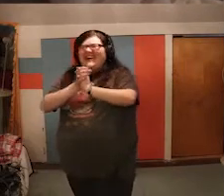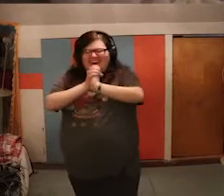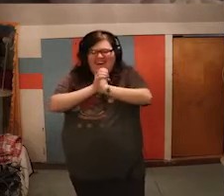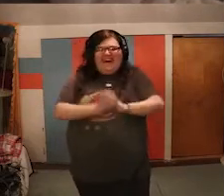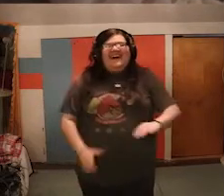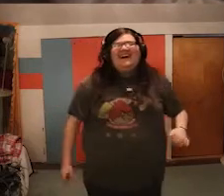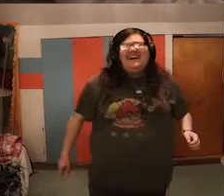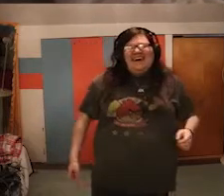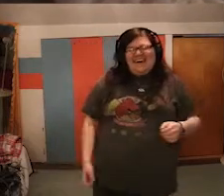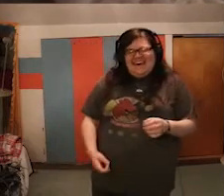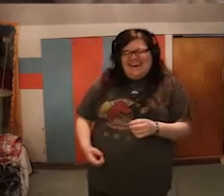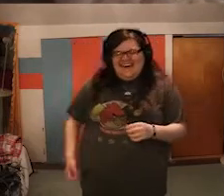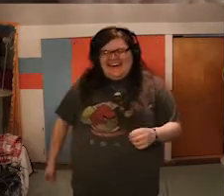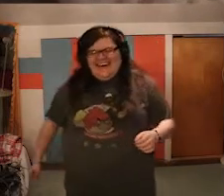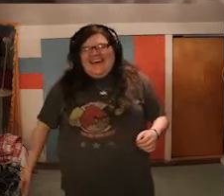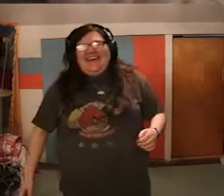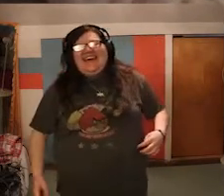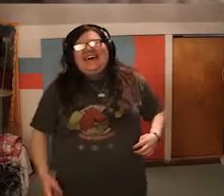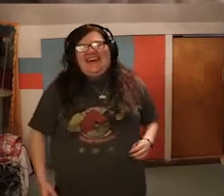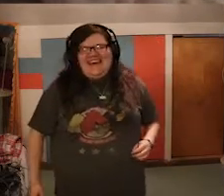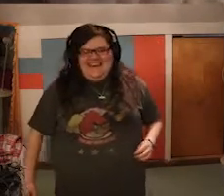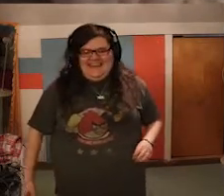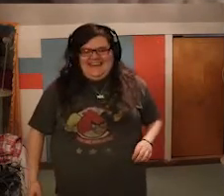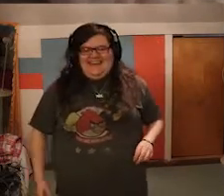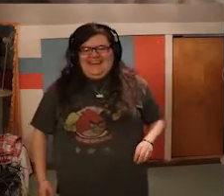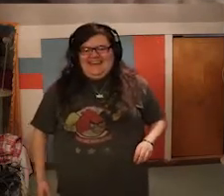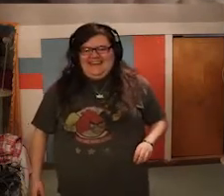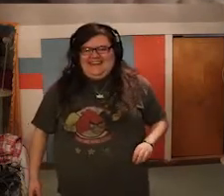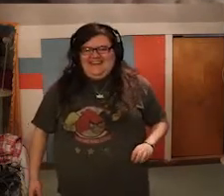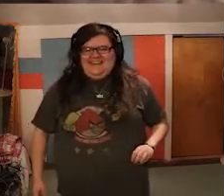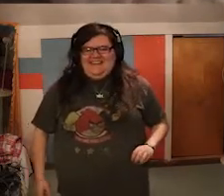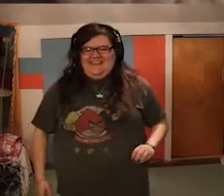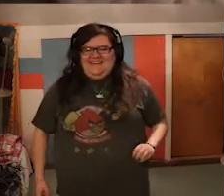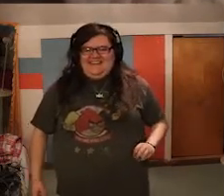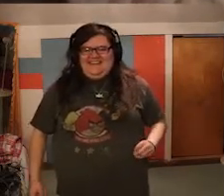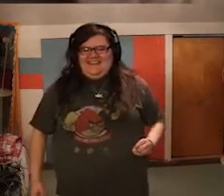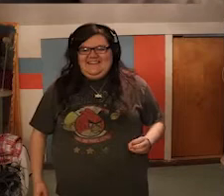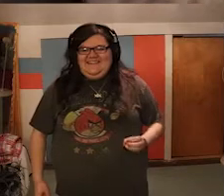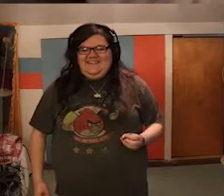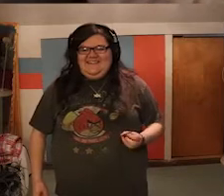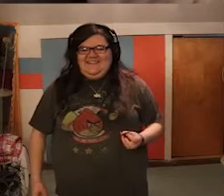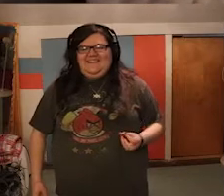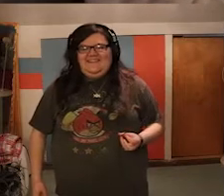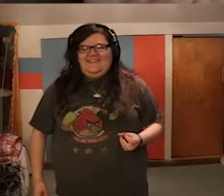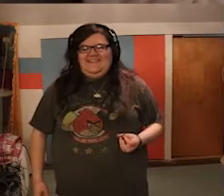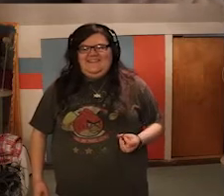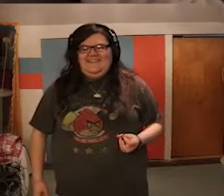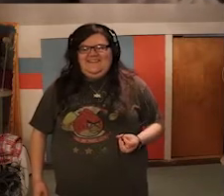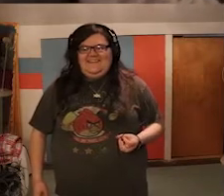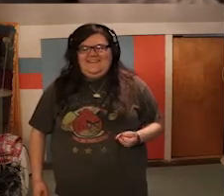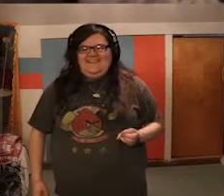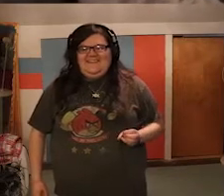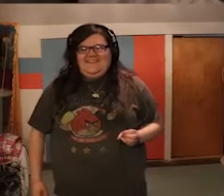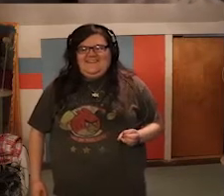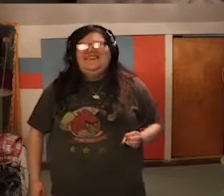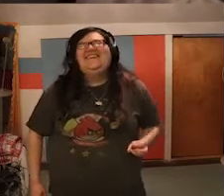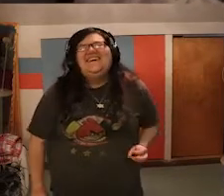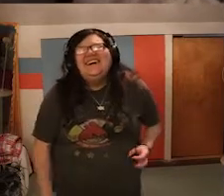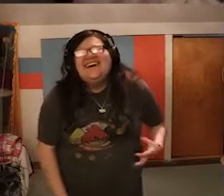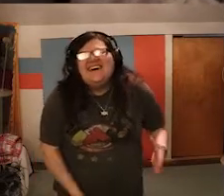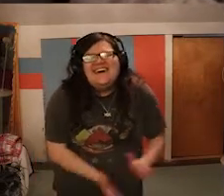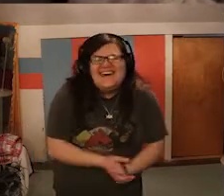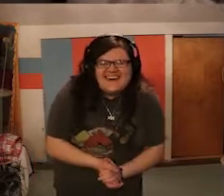thought it was relevant. That was one of them. Yeah, sorry, I felt a flow. That beat's sick, innit? Yeah, that's really good. Bro. Okay,